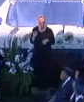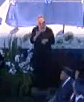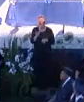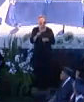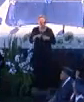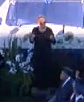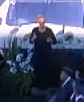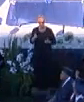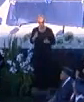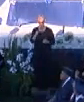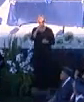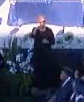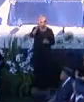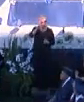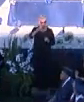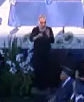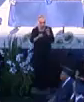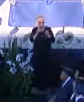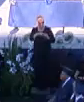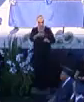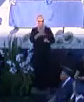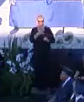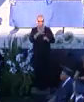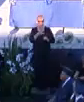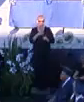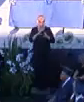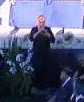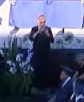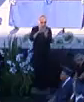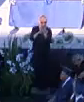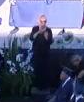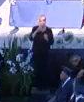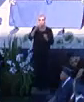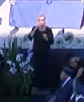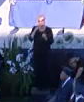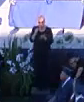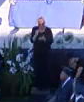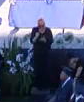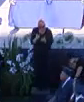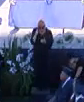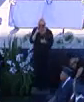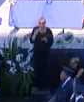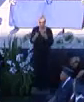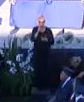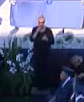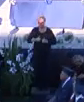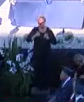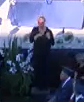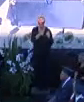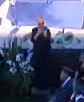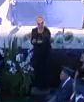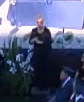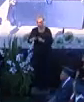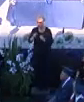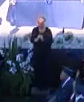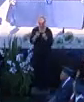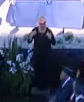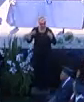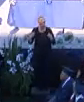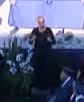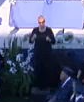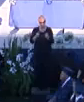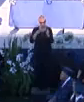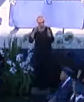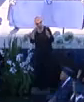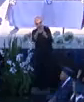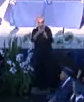big hole in his heart. There were moments in his young life where it was thought that he would not live this long. But with his strength and determination,